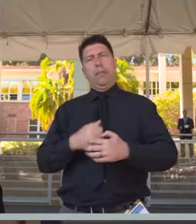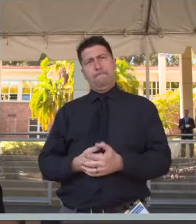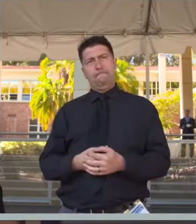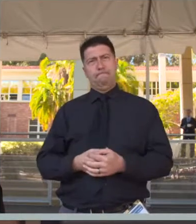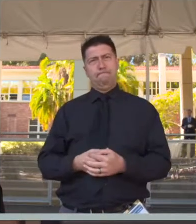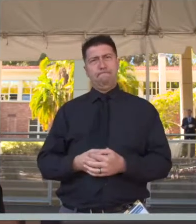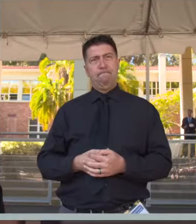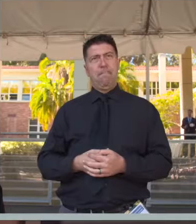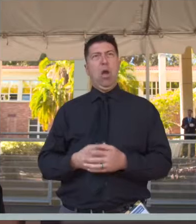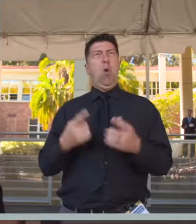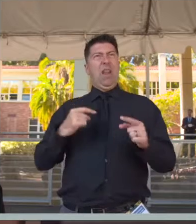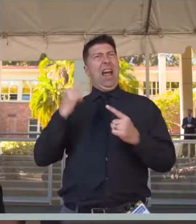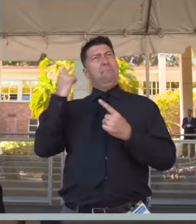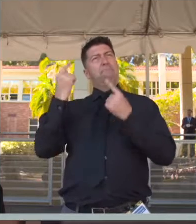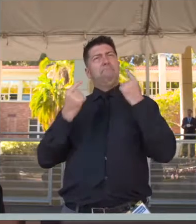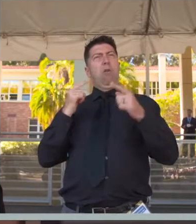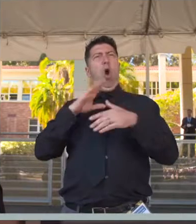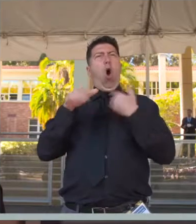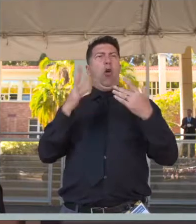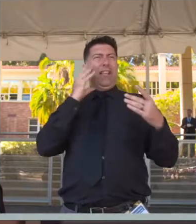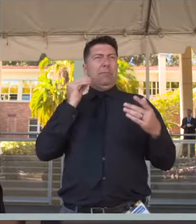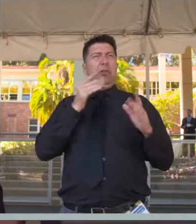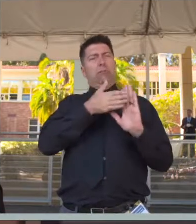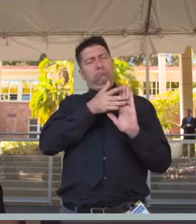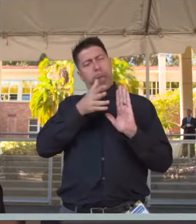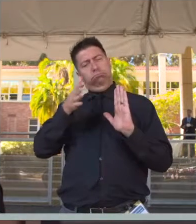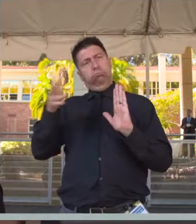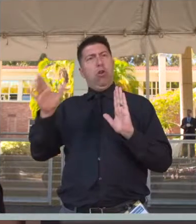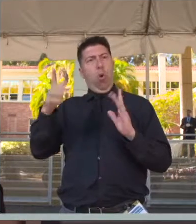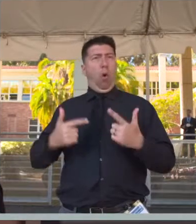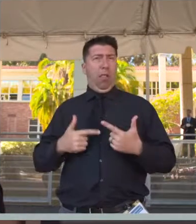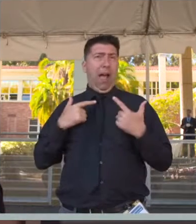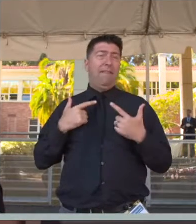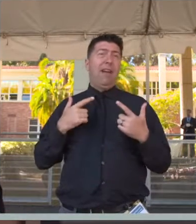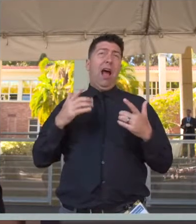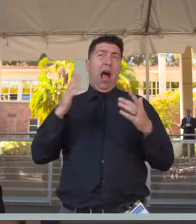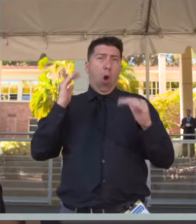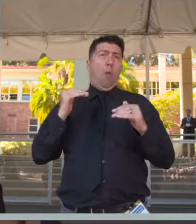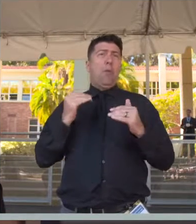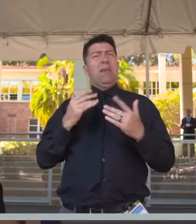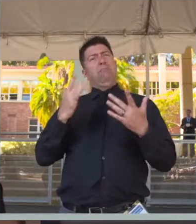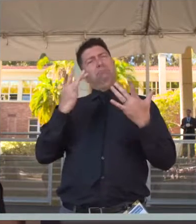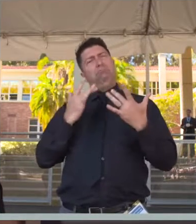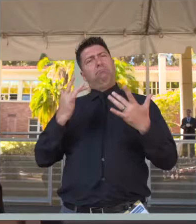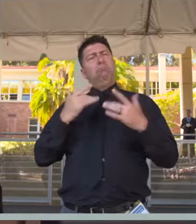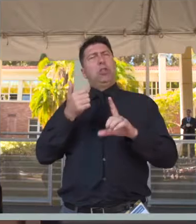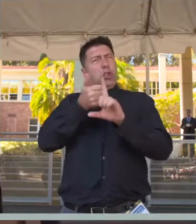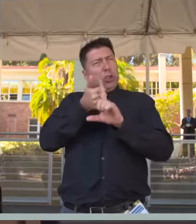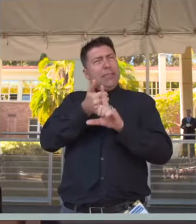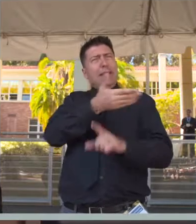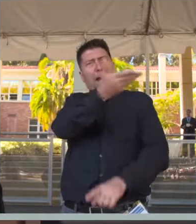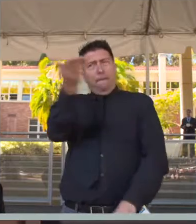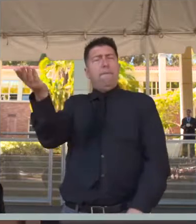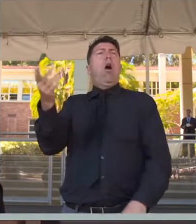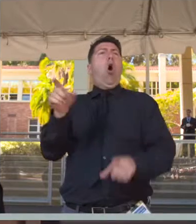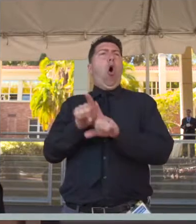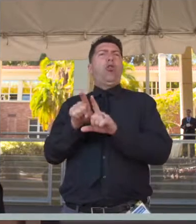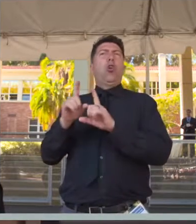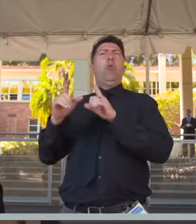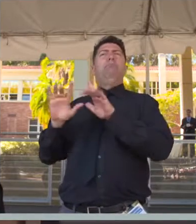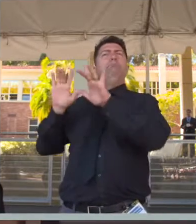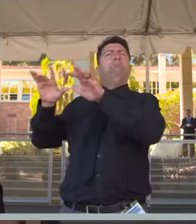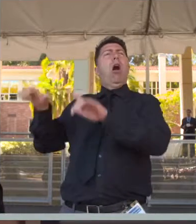When I consider all that is ahead of you in life, I advise you to practice a genuine compassion for yourself, and at the same time extend that